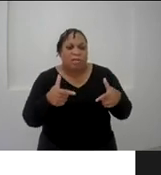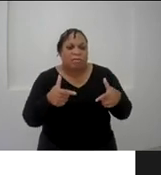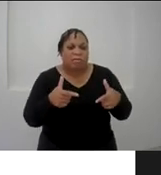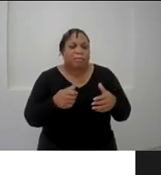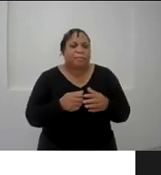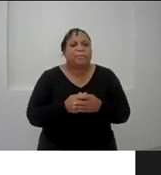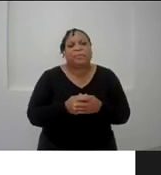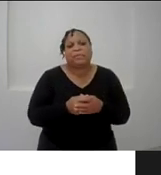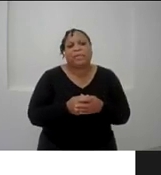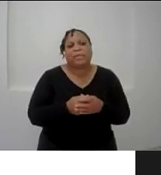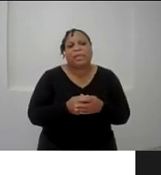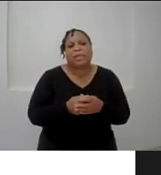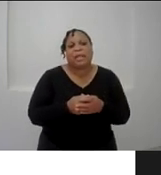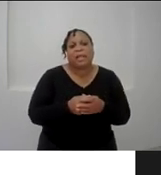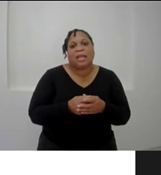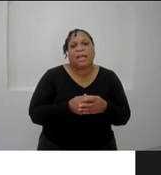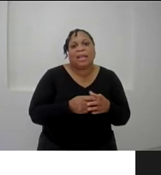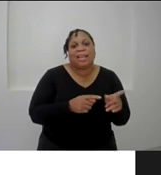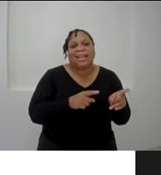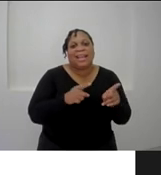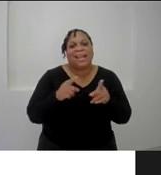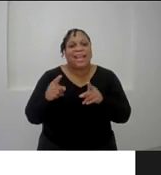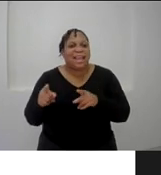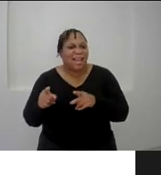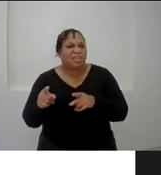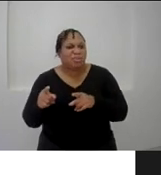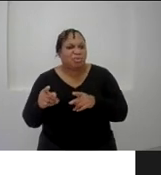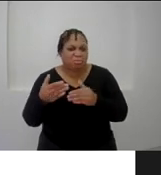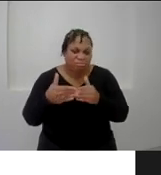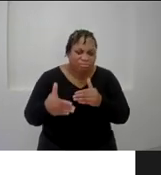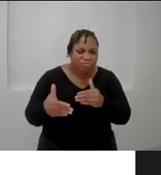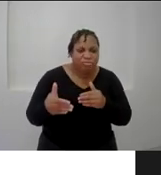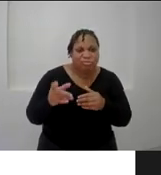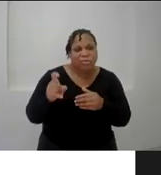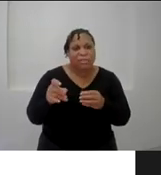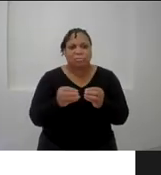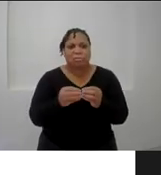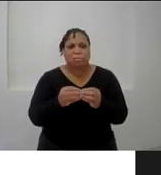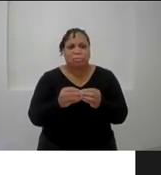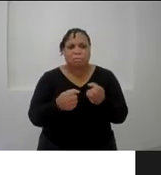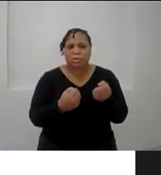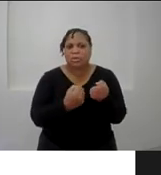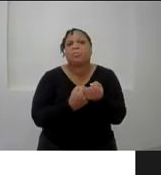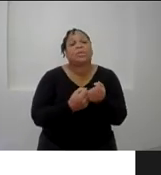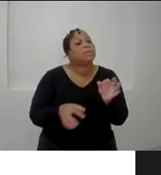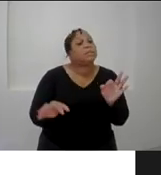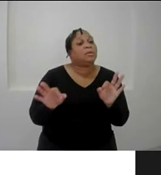As we age, there's even more likelihood that we will need support, and it's important that while people are